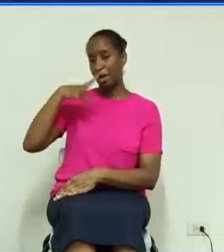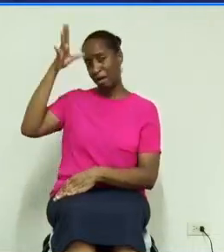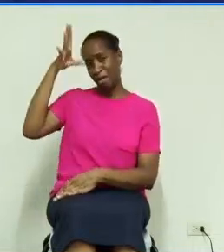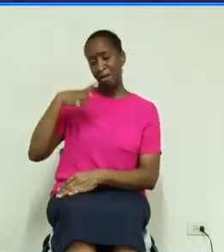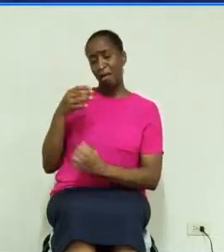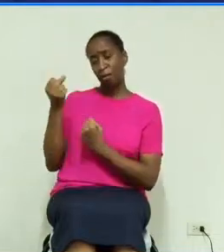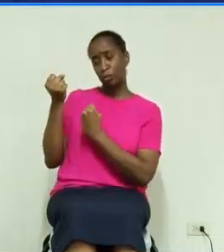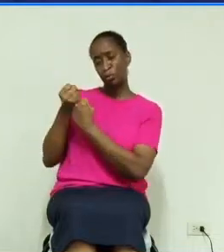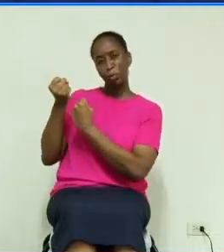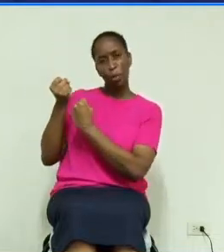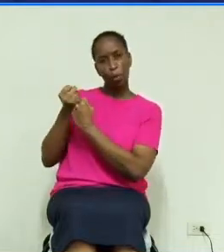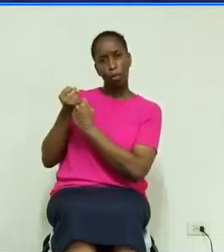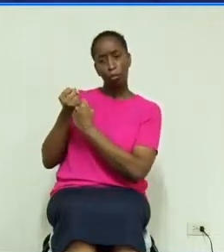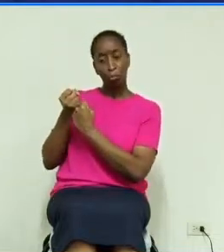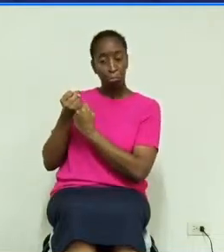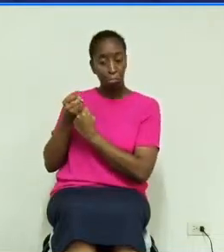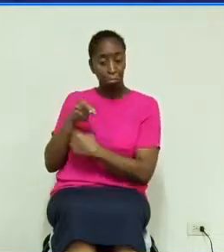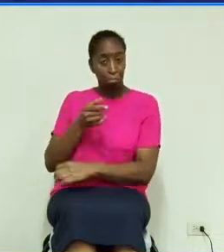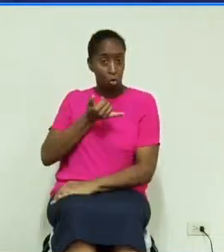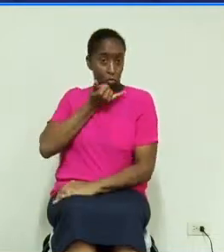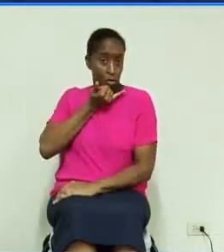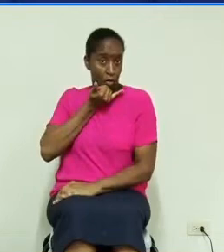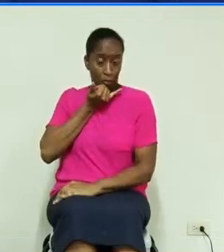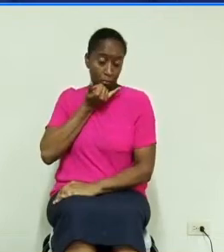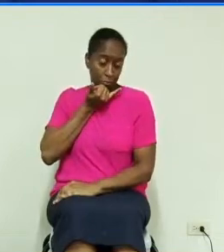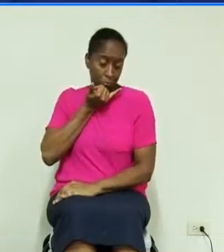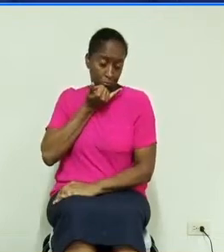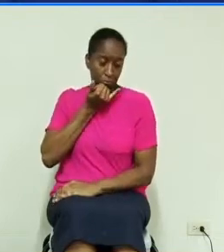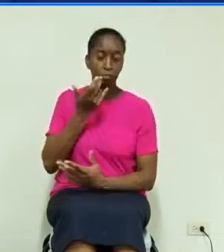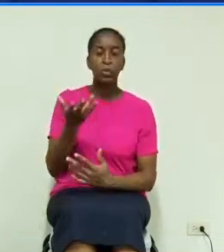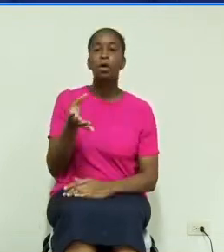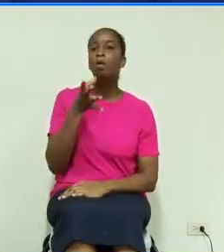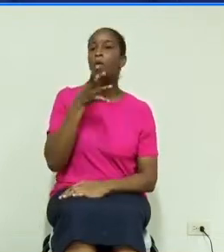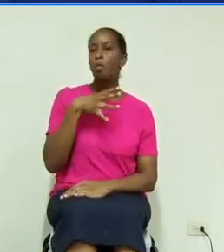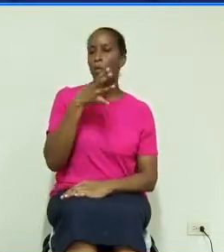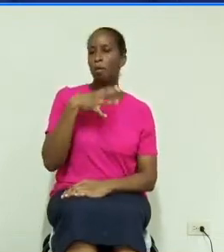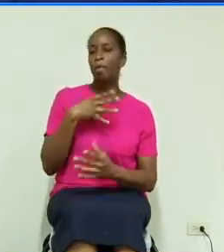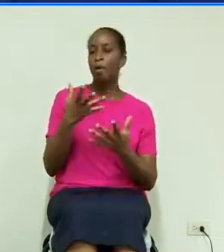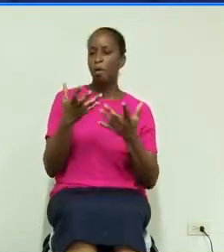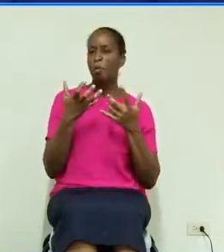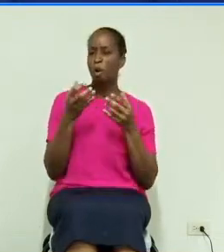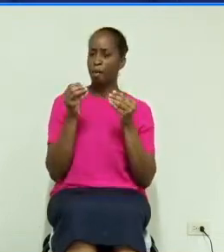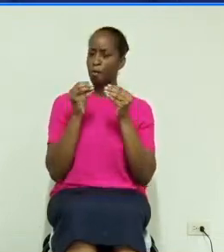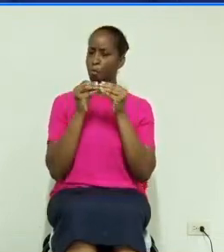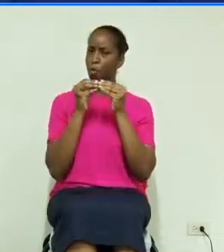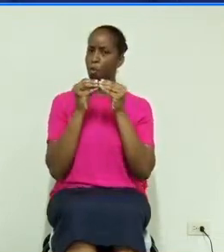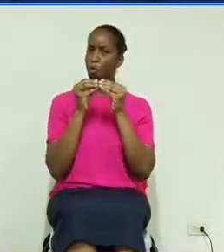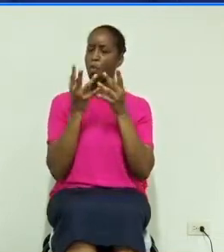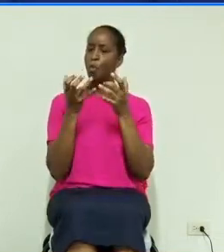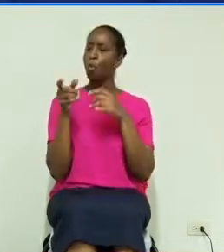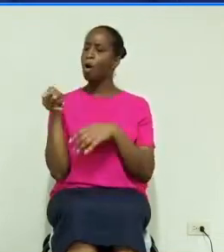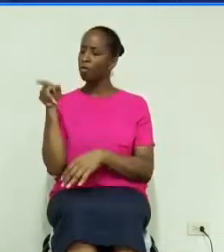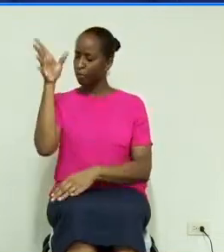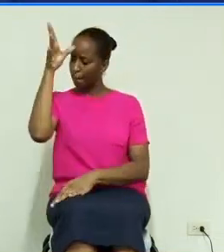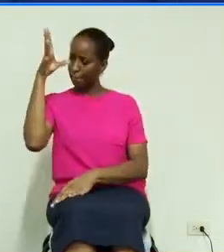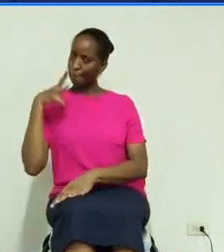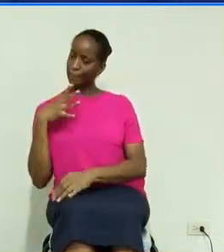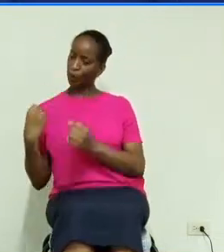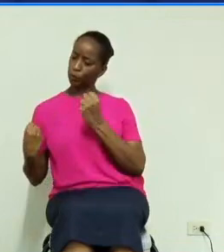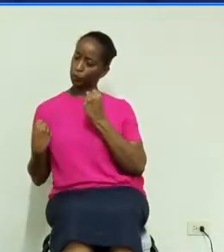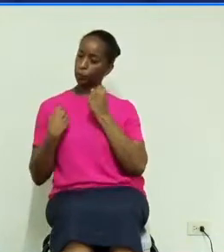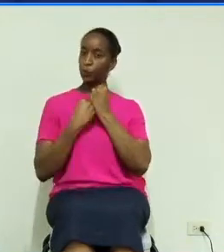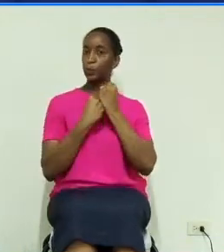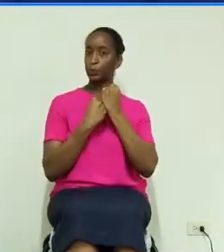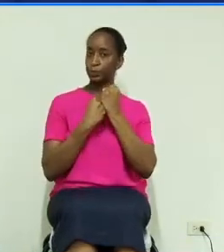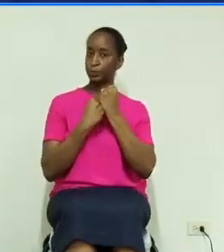wrong with those roles, but women aspire for more. It cannot be that women are always playing supportive